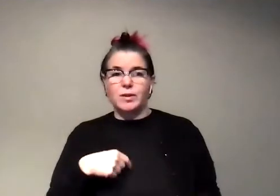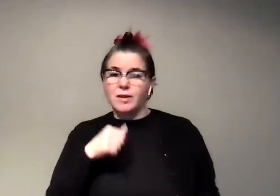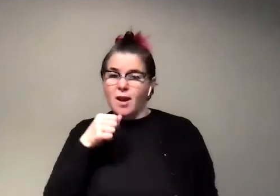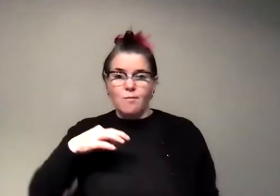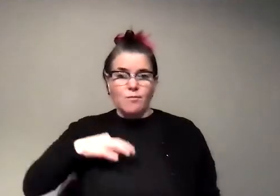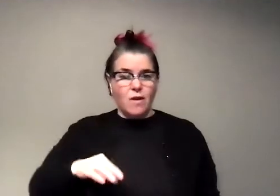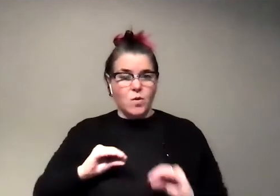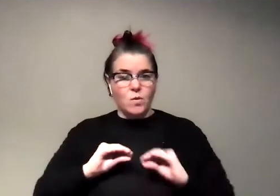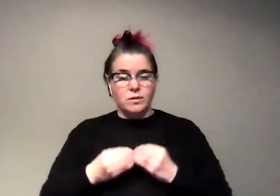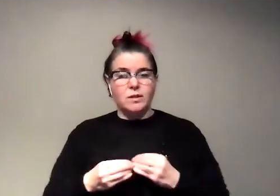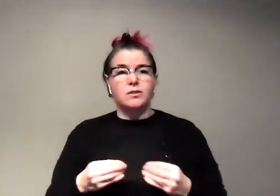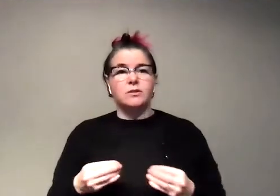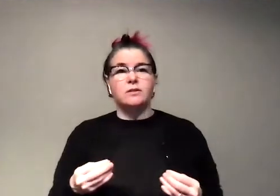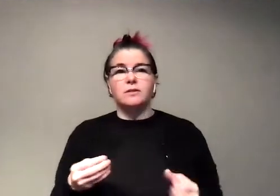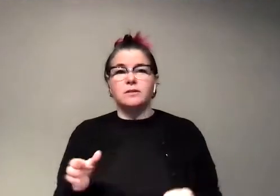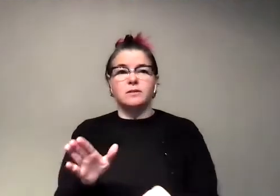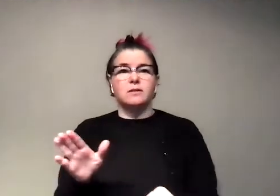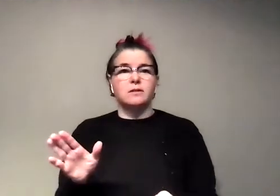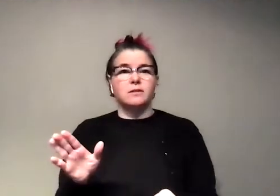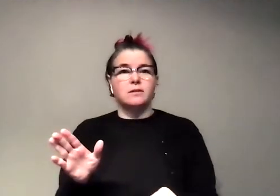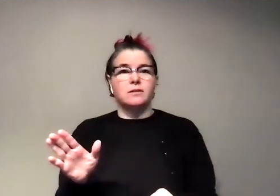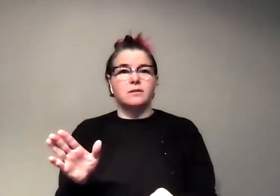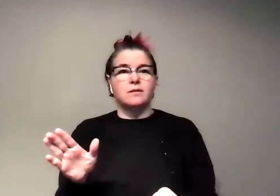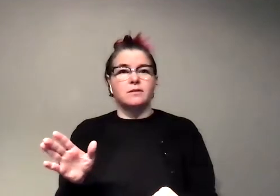We pretty much completely rely